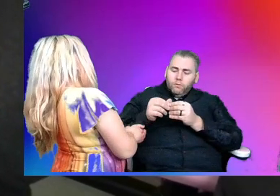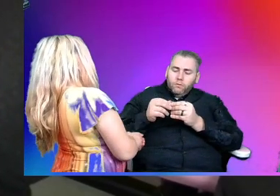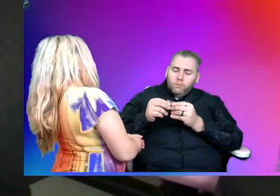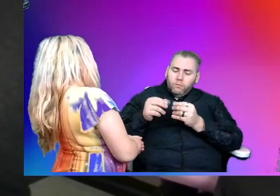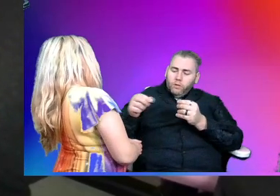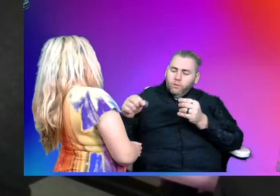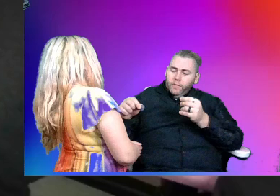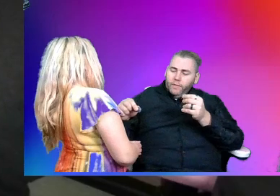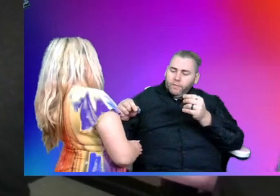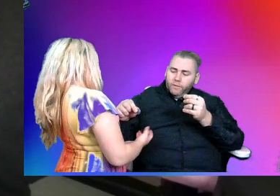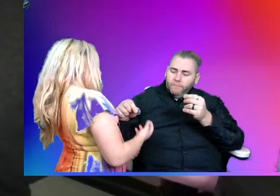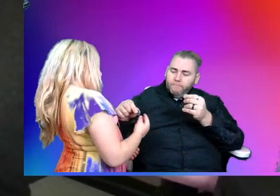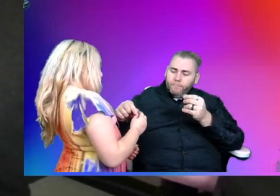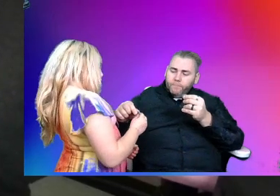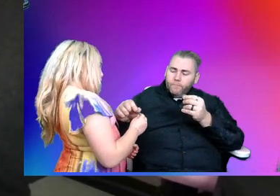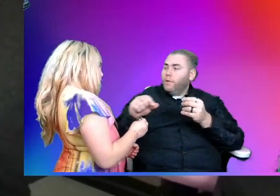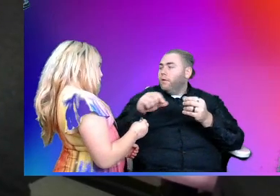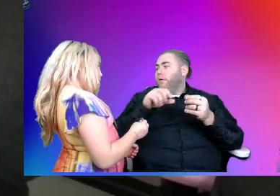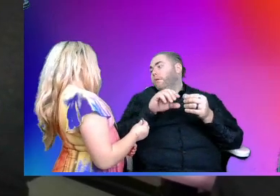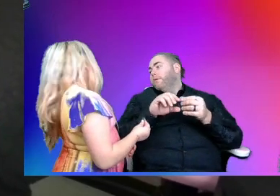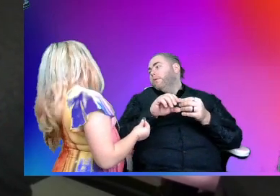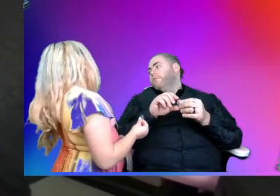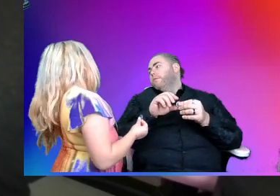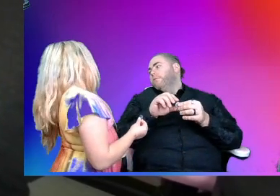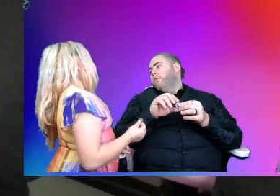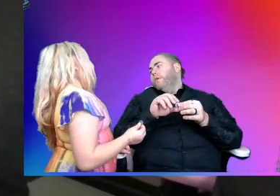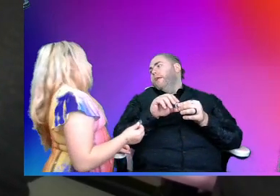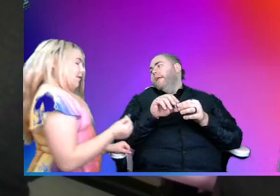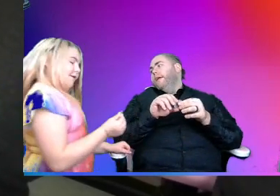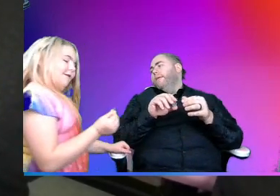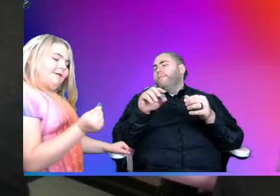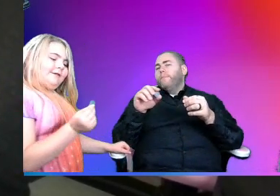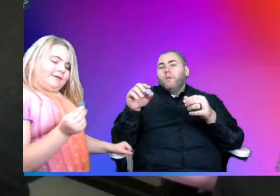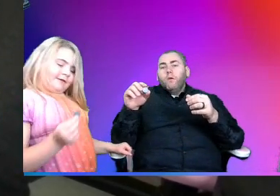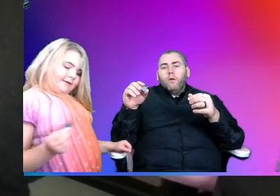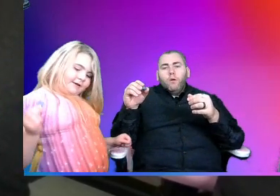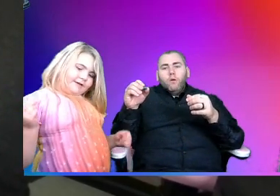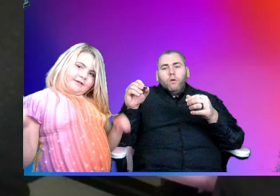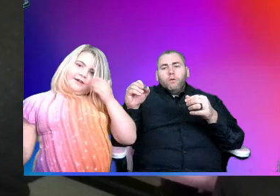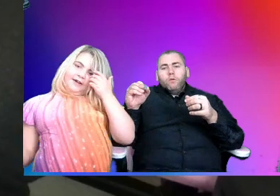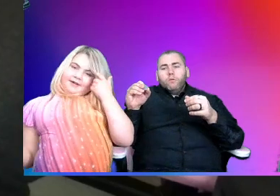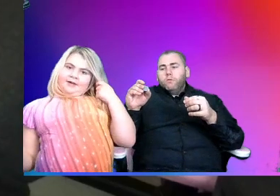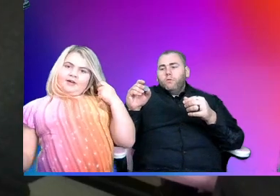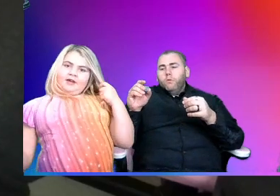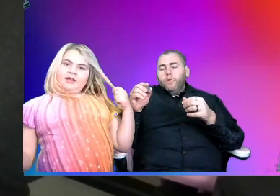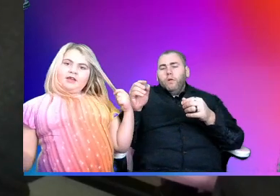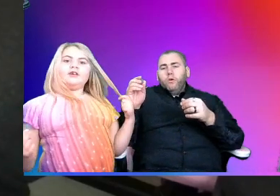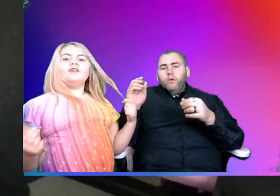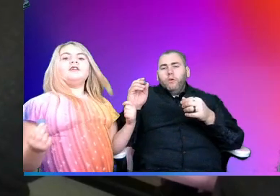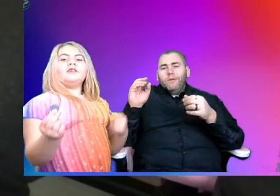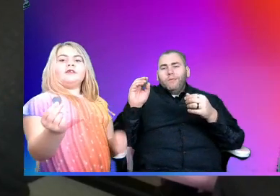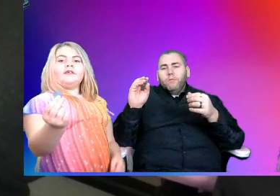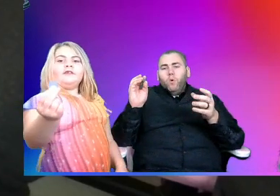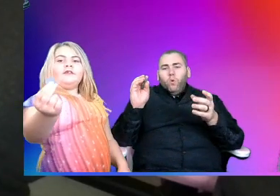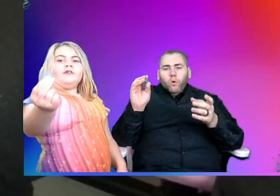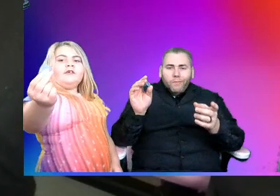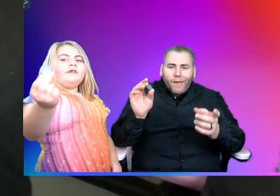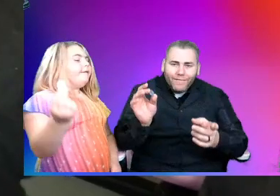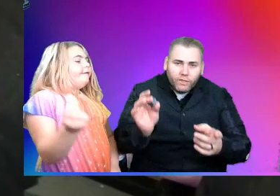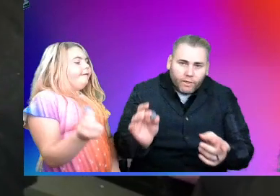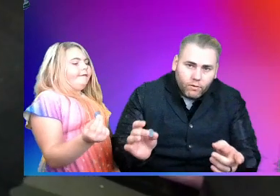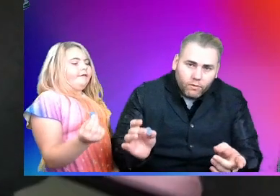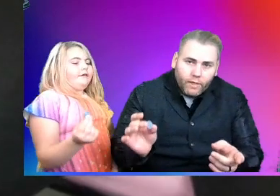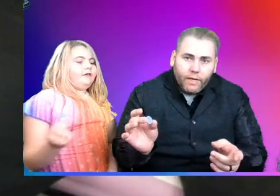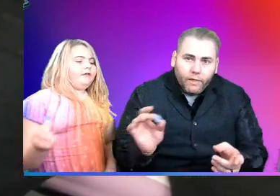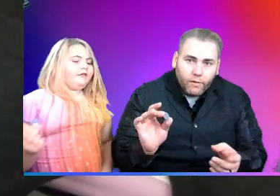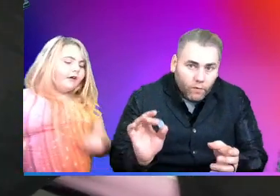other little magic. So you take this one. Laura Lili. So we're gonna learn some coin